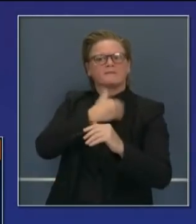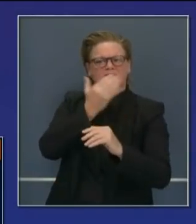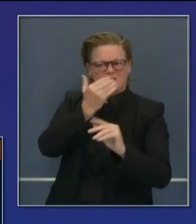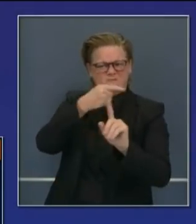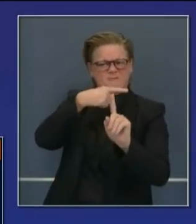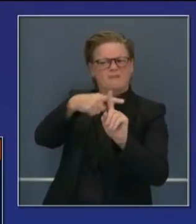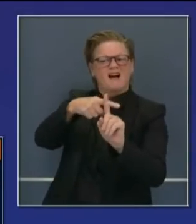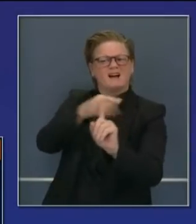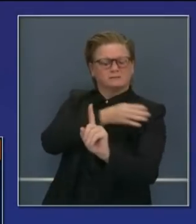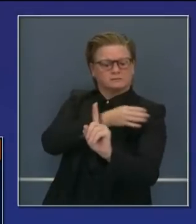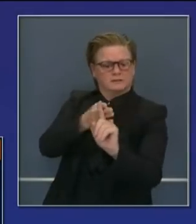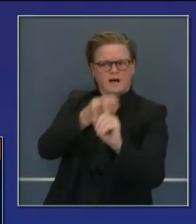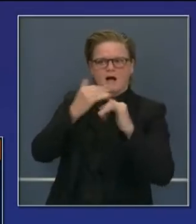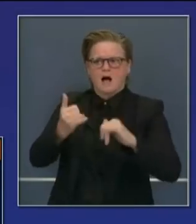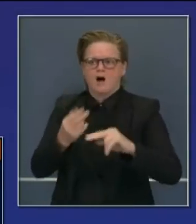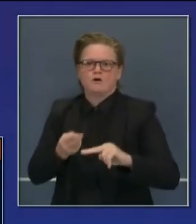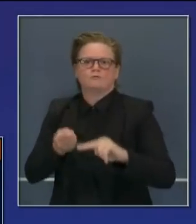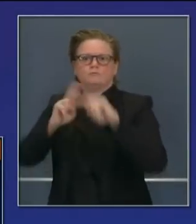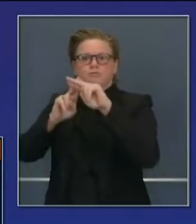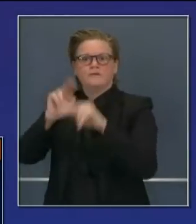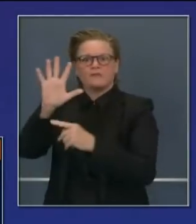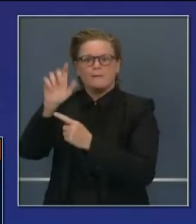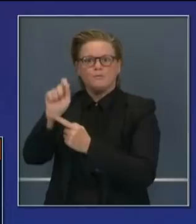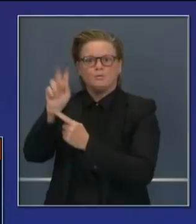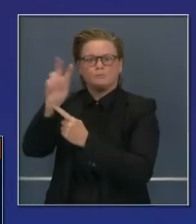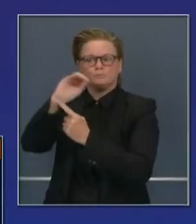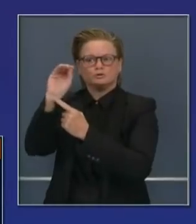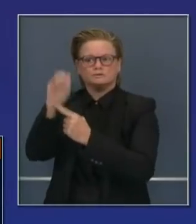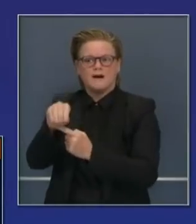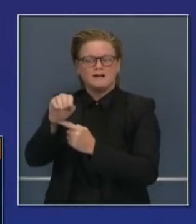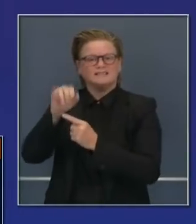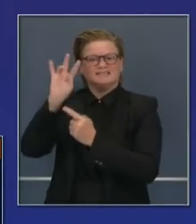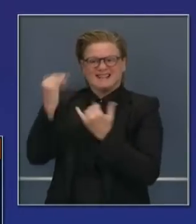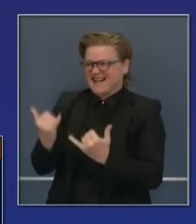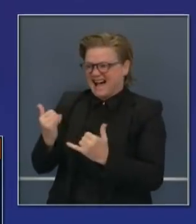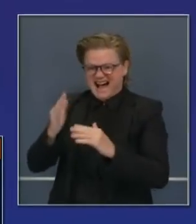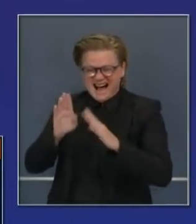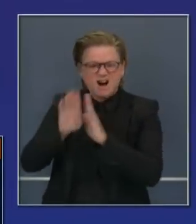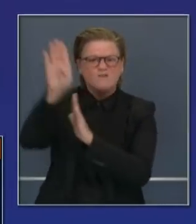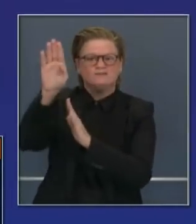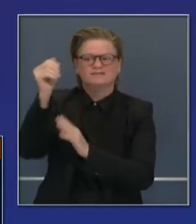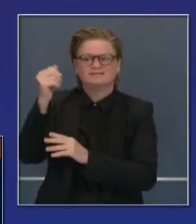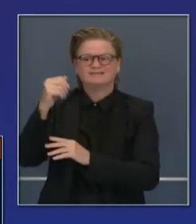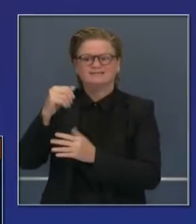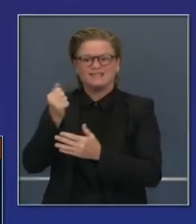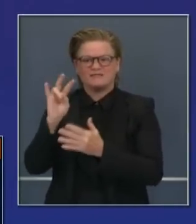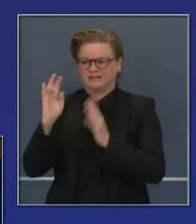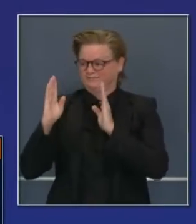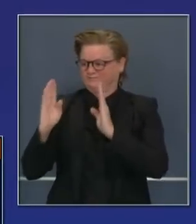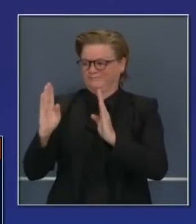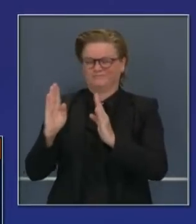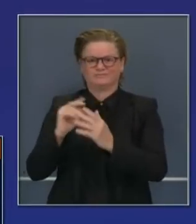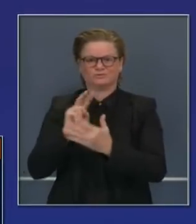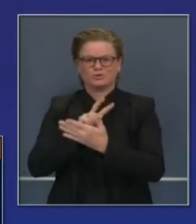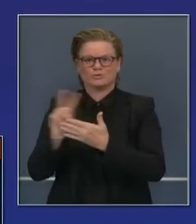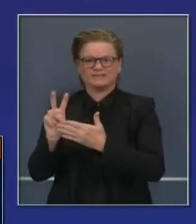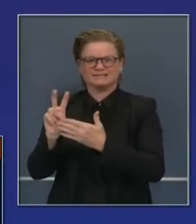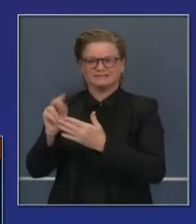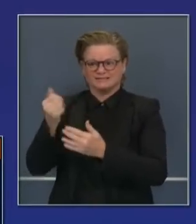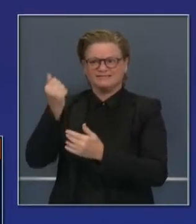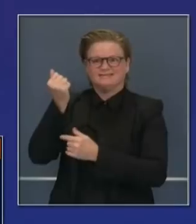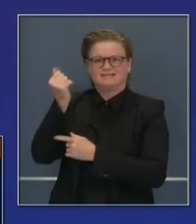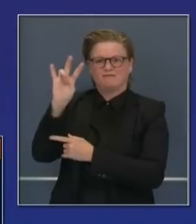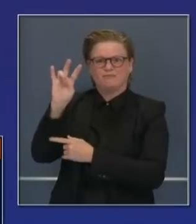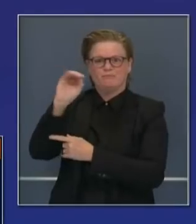5.2% now to 7%. The 7-day positivity rate even higher. You can see hospitalizations now have